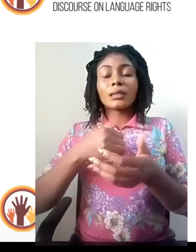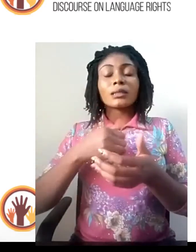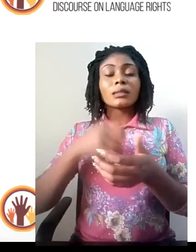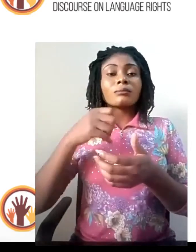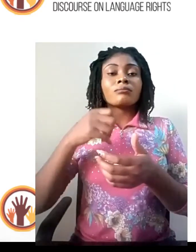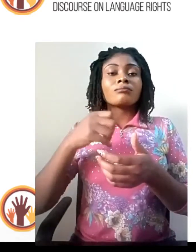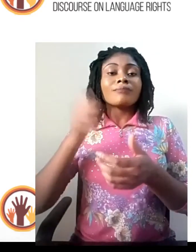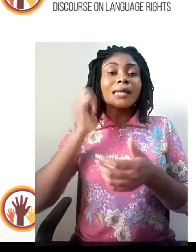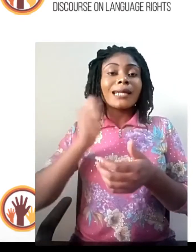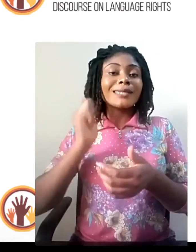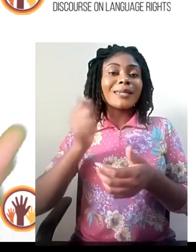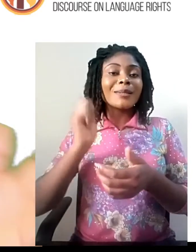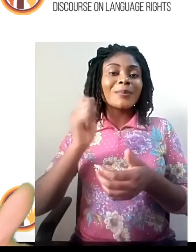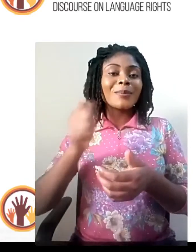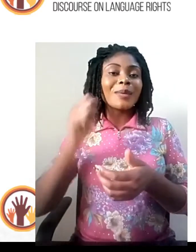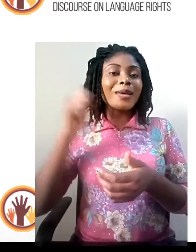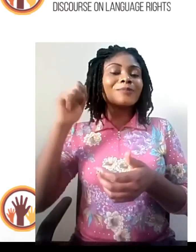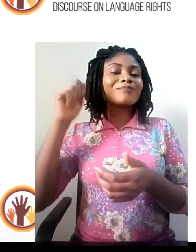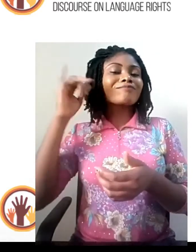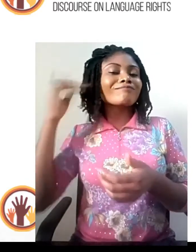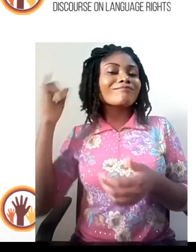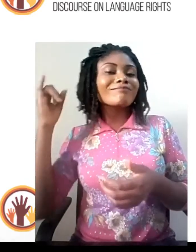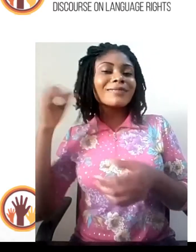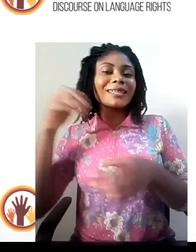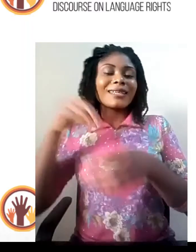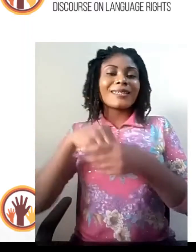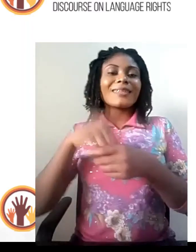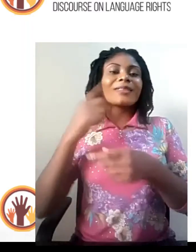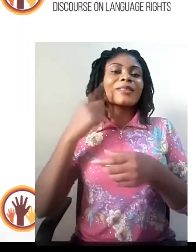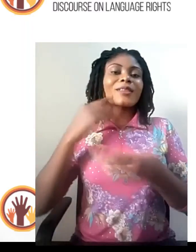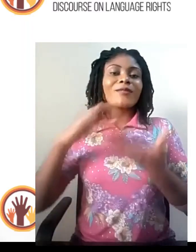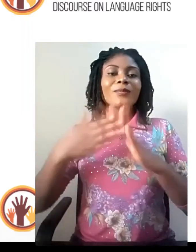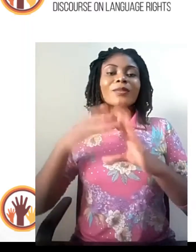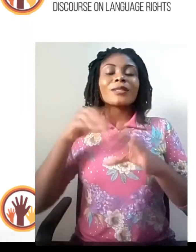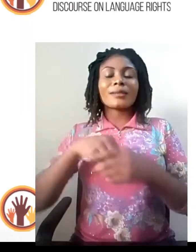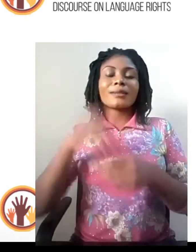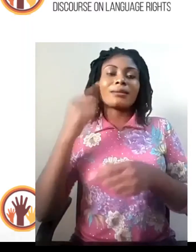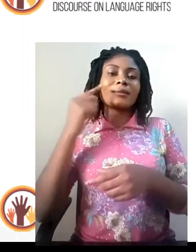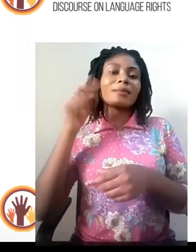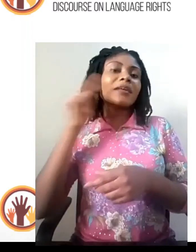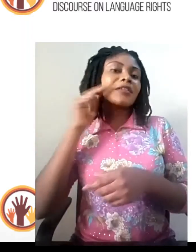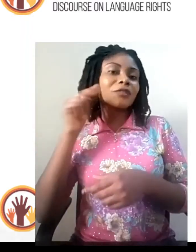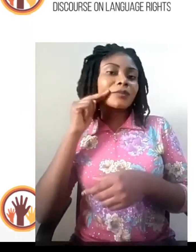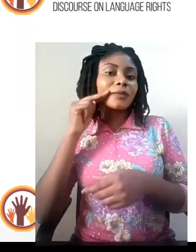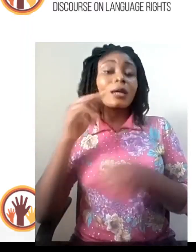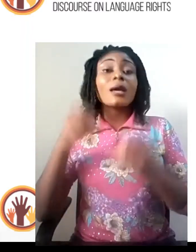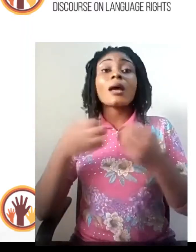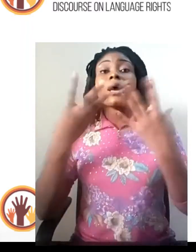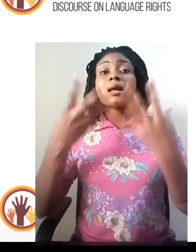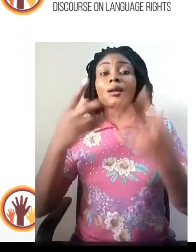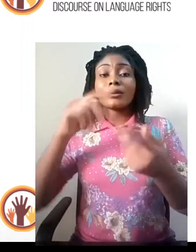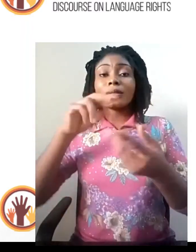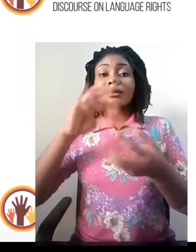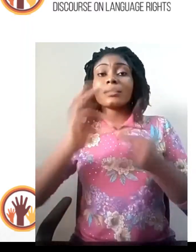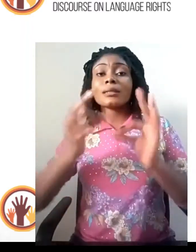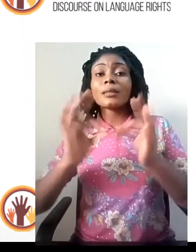And there is a whole lot of interpretation also given to